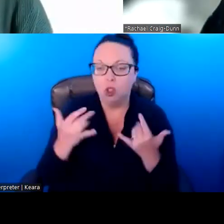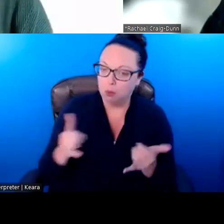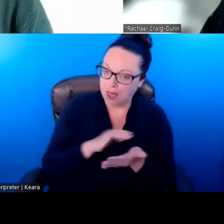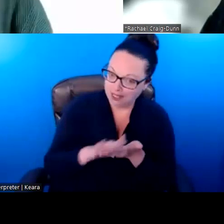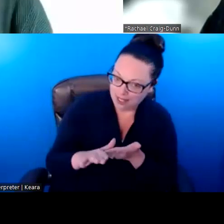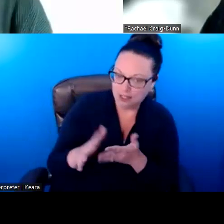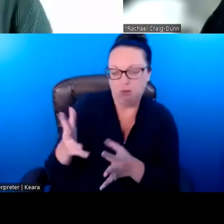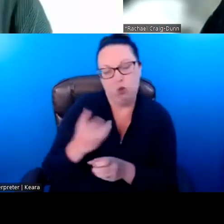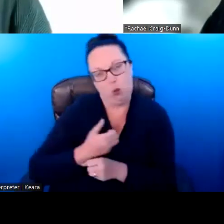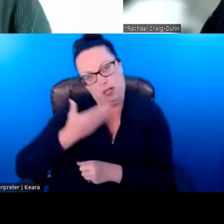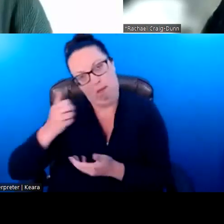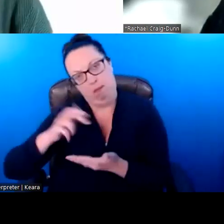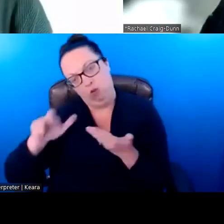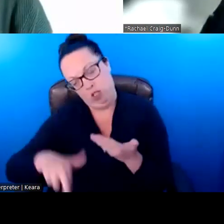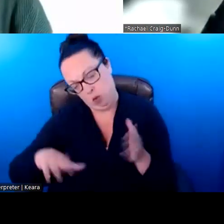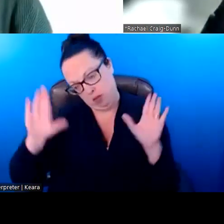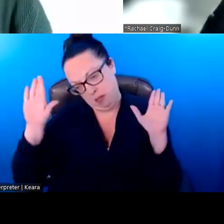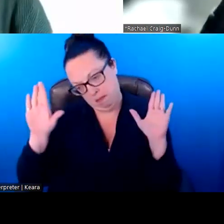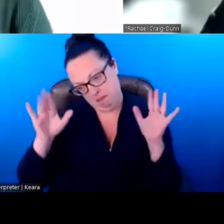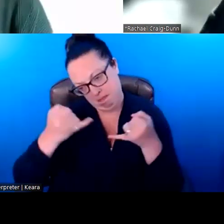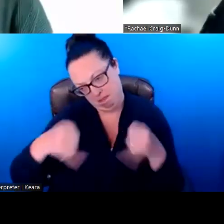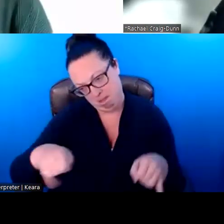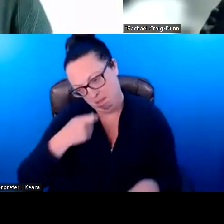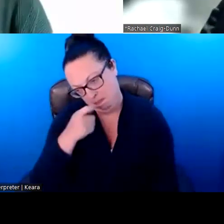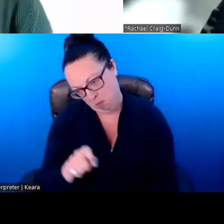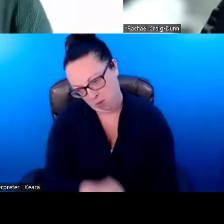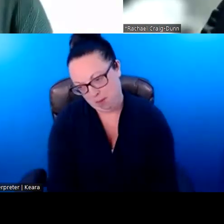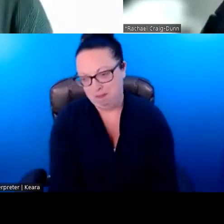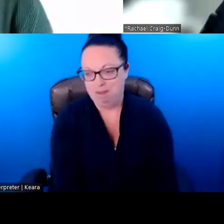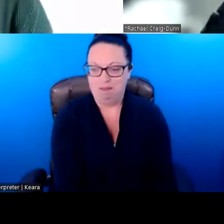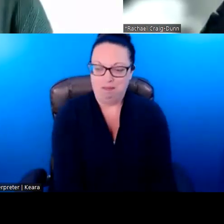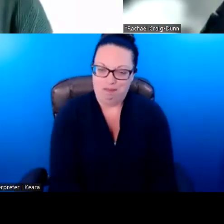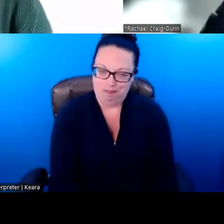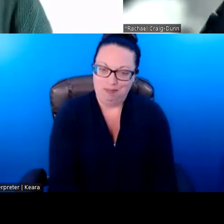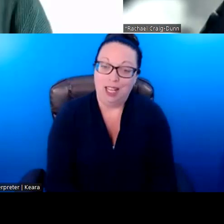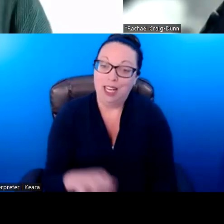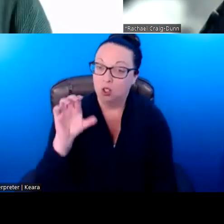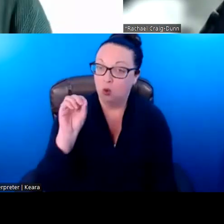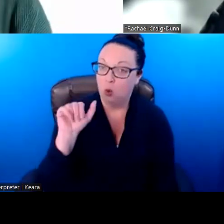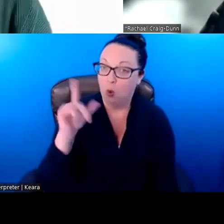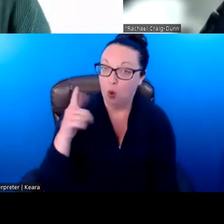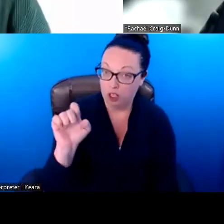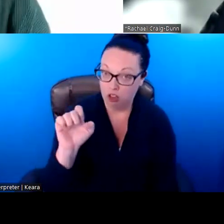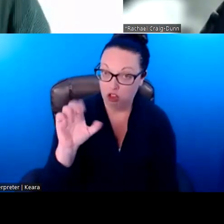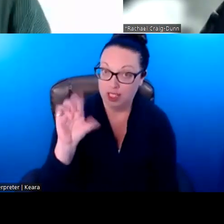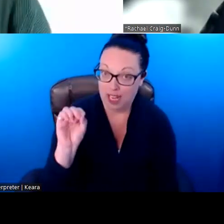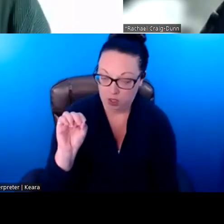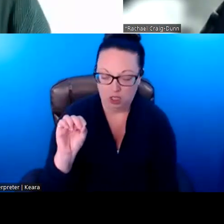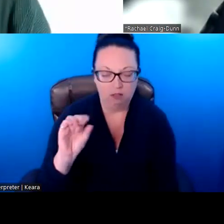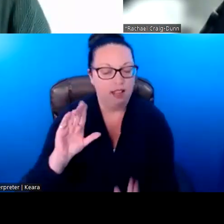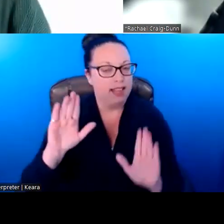better results. That's all I'm going to say. But in the county that we're in, Orange County, they have